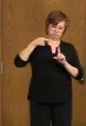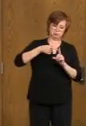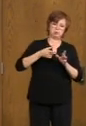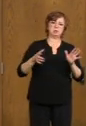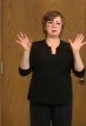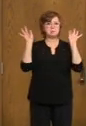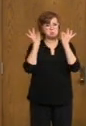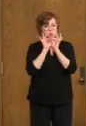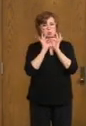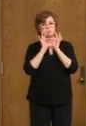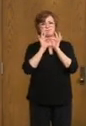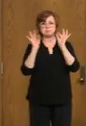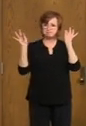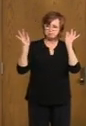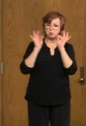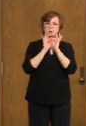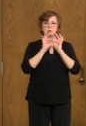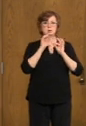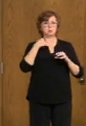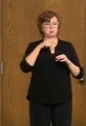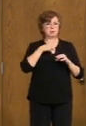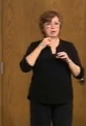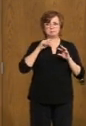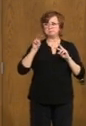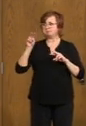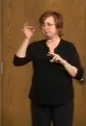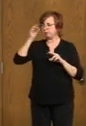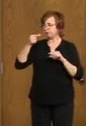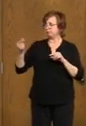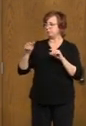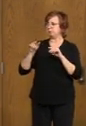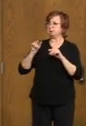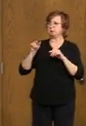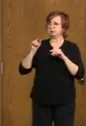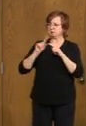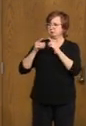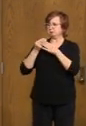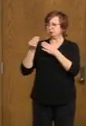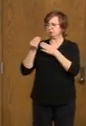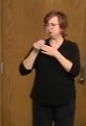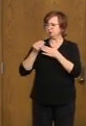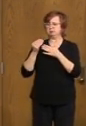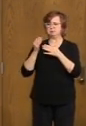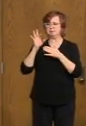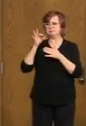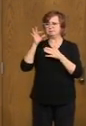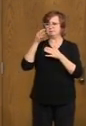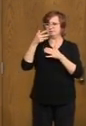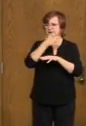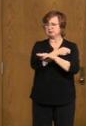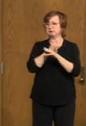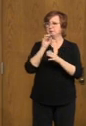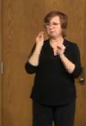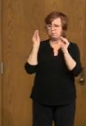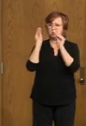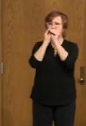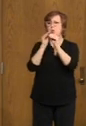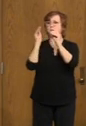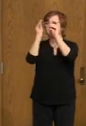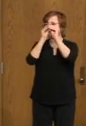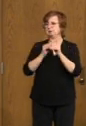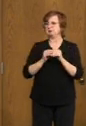us looking to our Canadian government to do everything they can to procure as many vaccines as they can, and to do so in